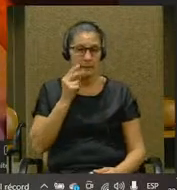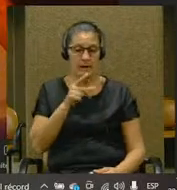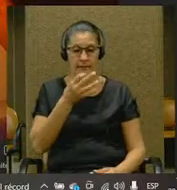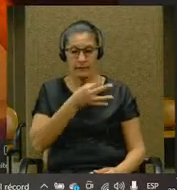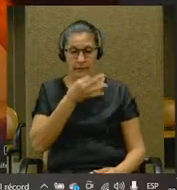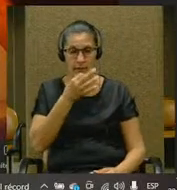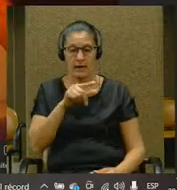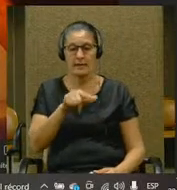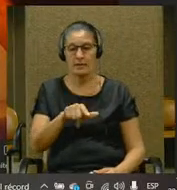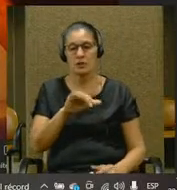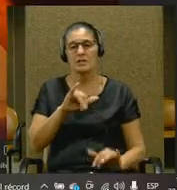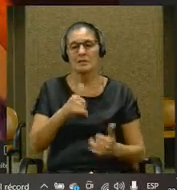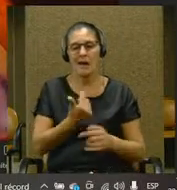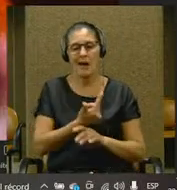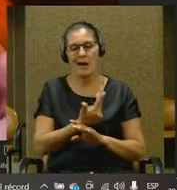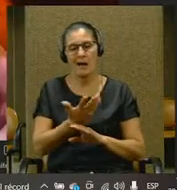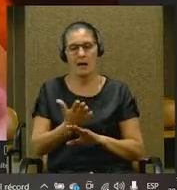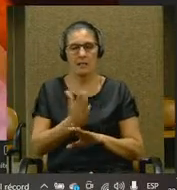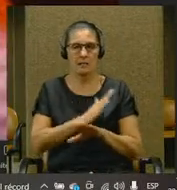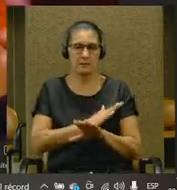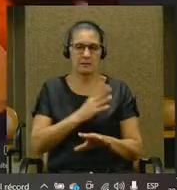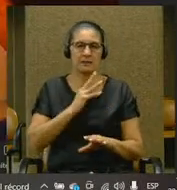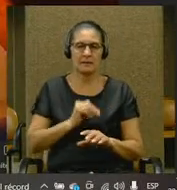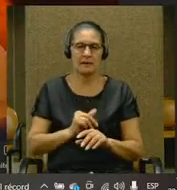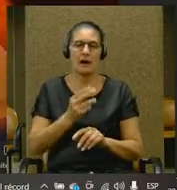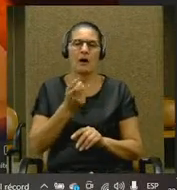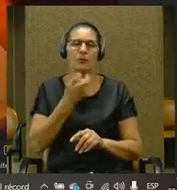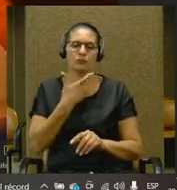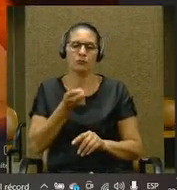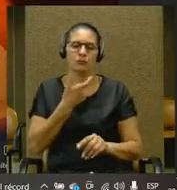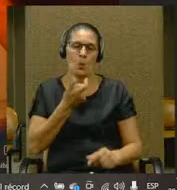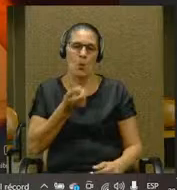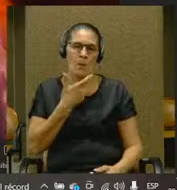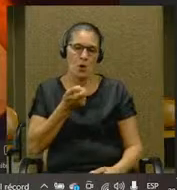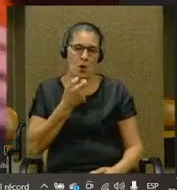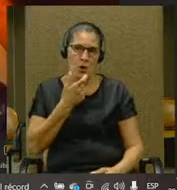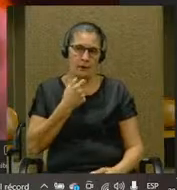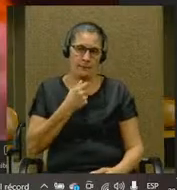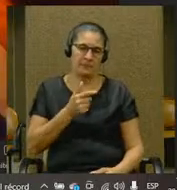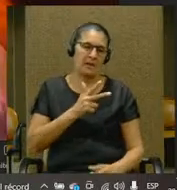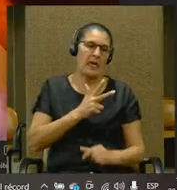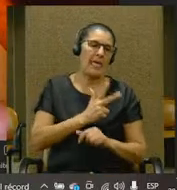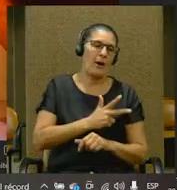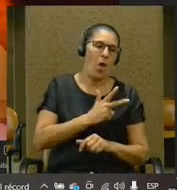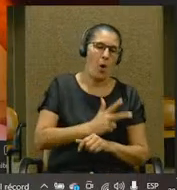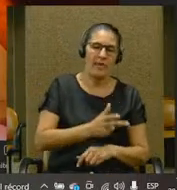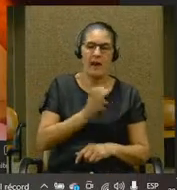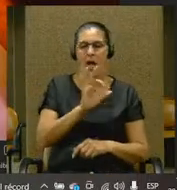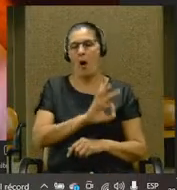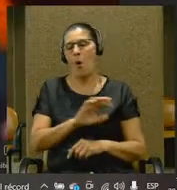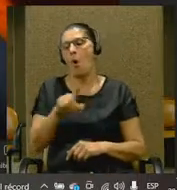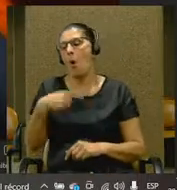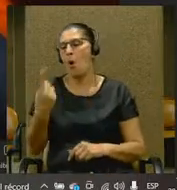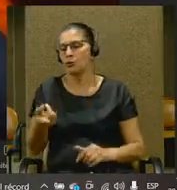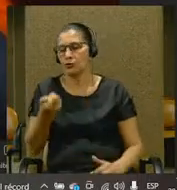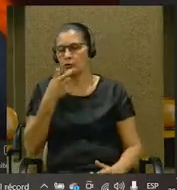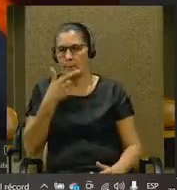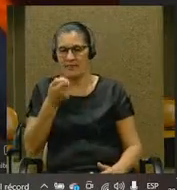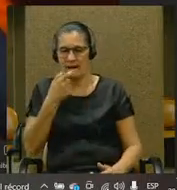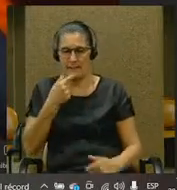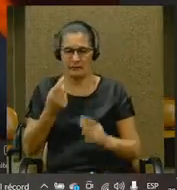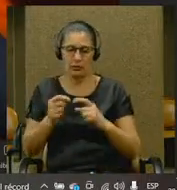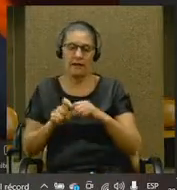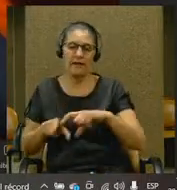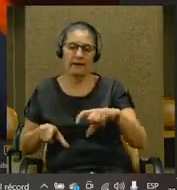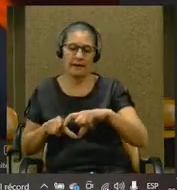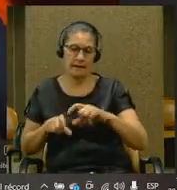use disorder related to heroin or maybe prescription drugs. So that makes it a lot harder or to